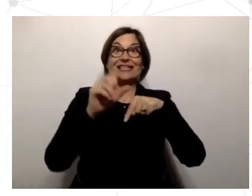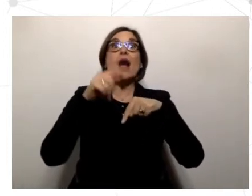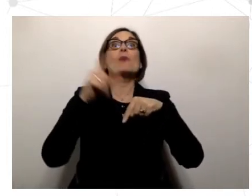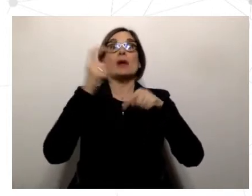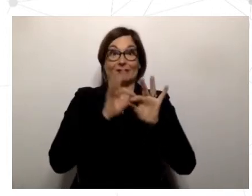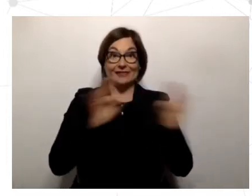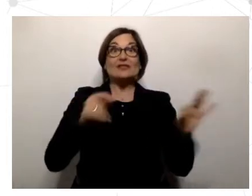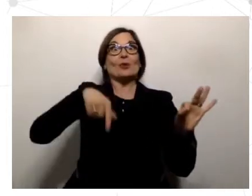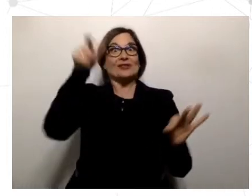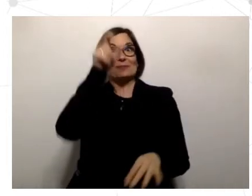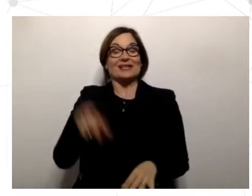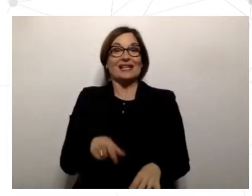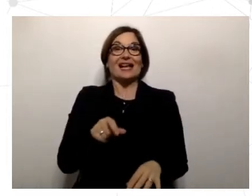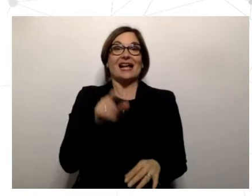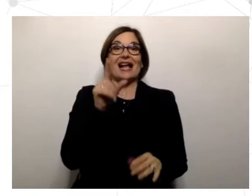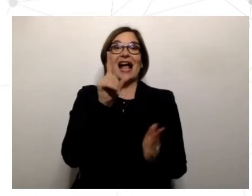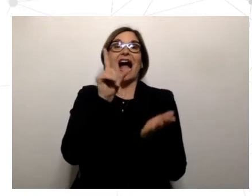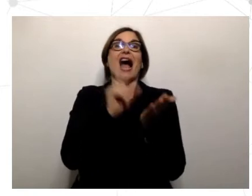Italia nell'App Store.